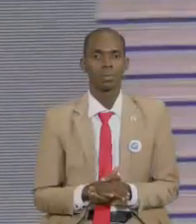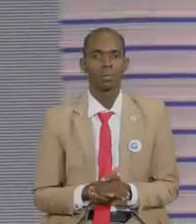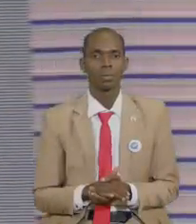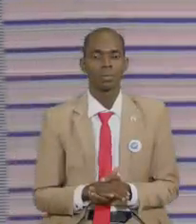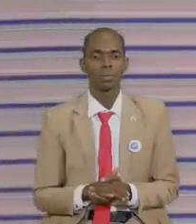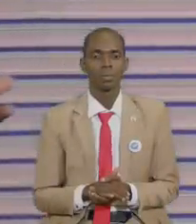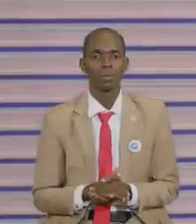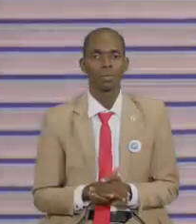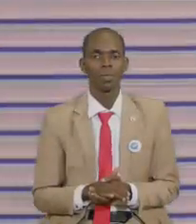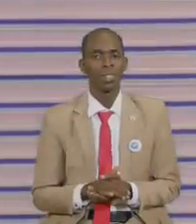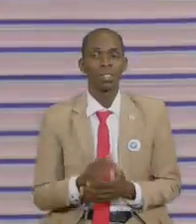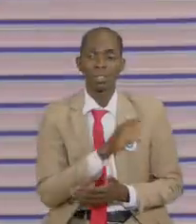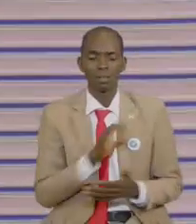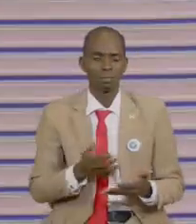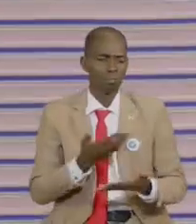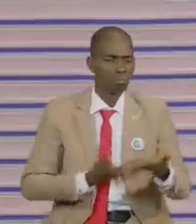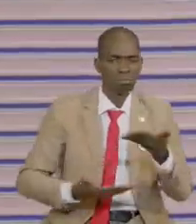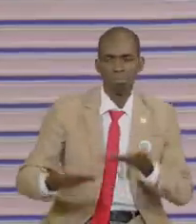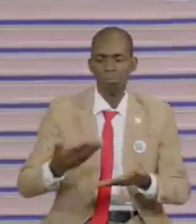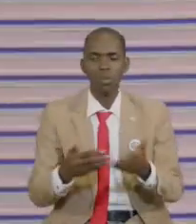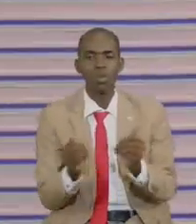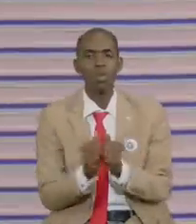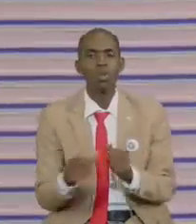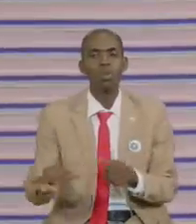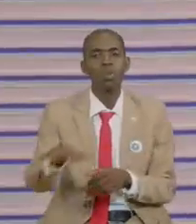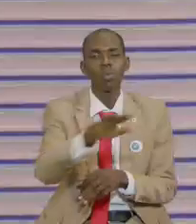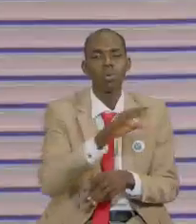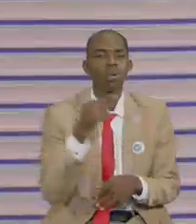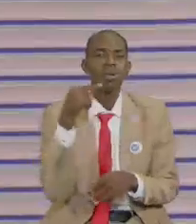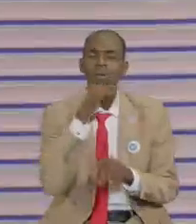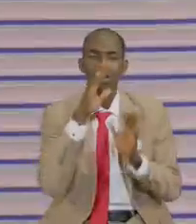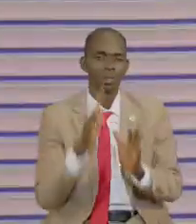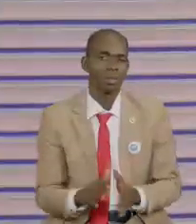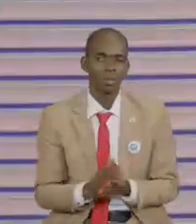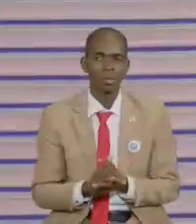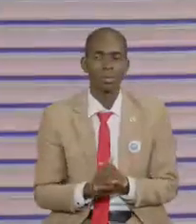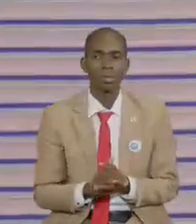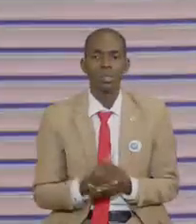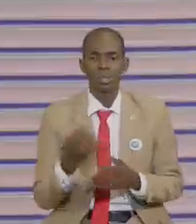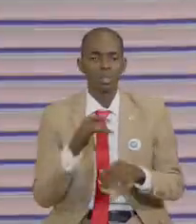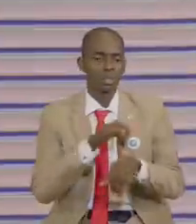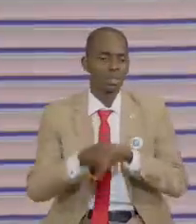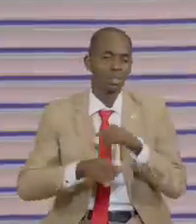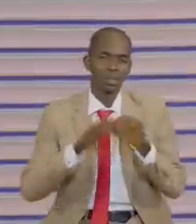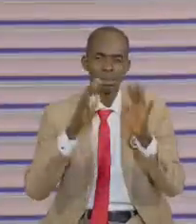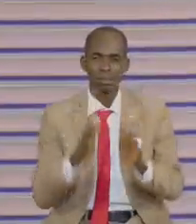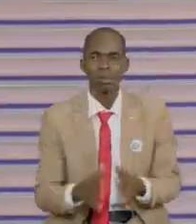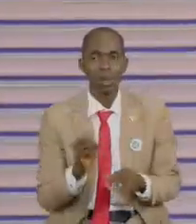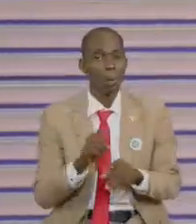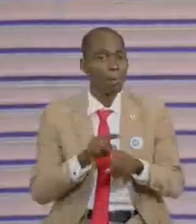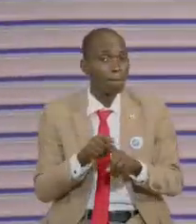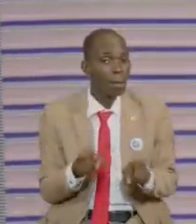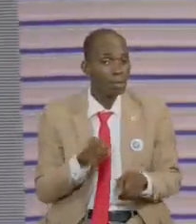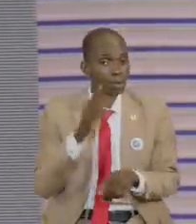He interacted with them, the liars, the deceivers. But you know, Jesus,